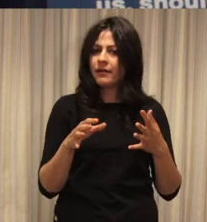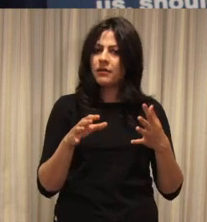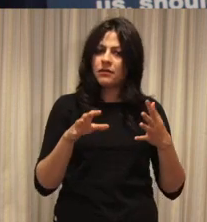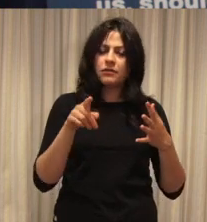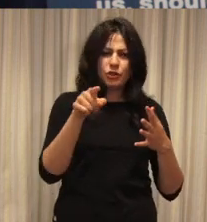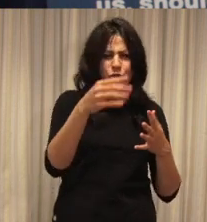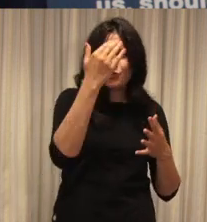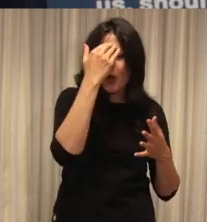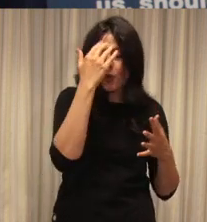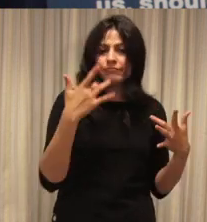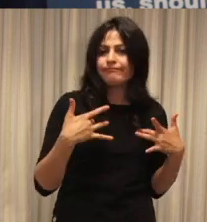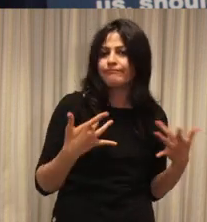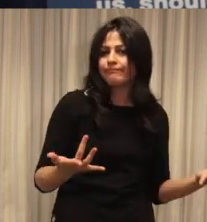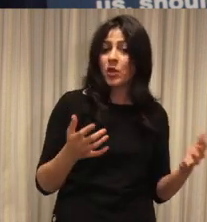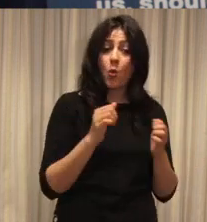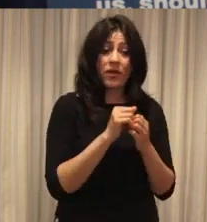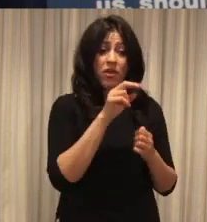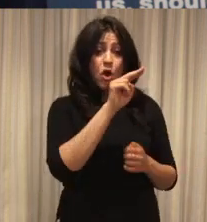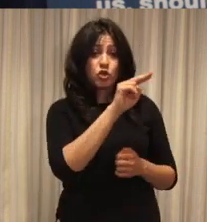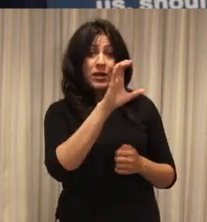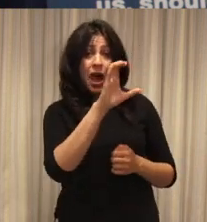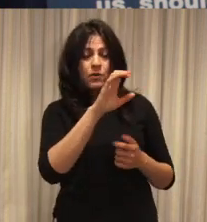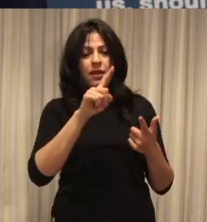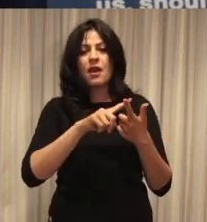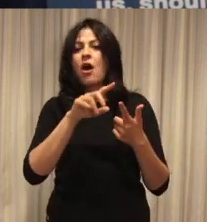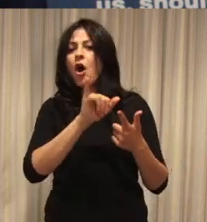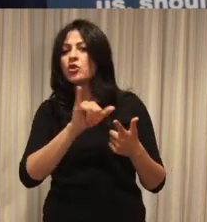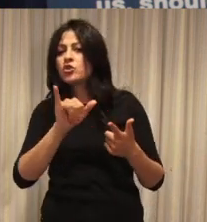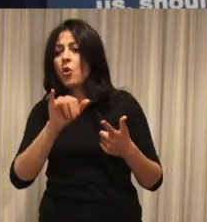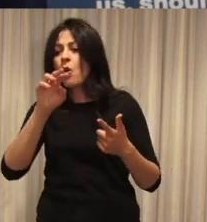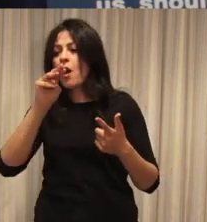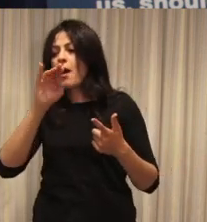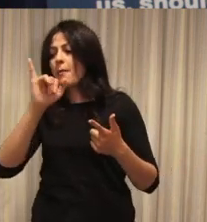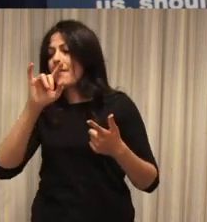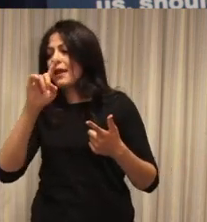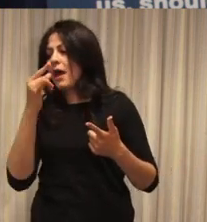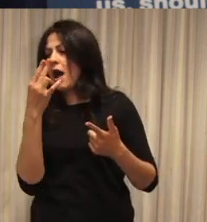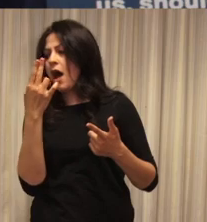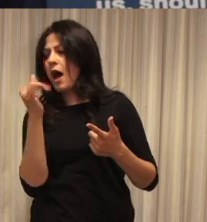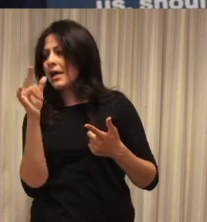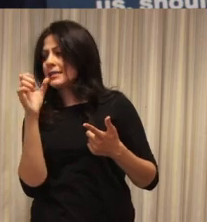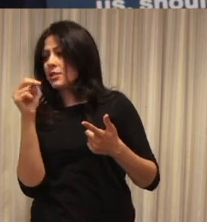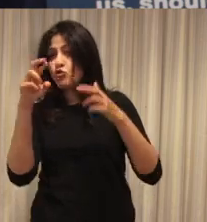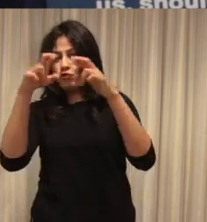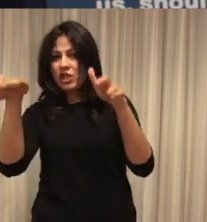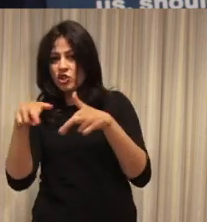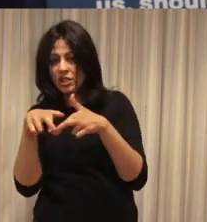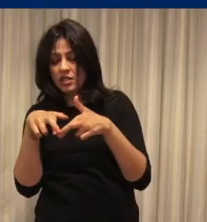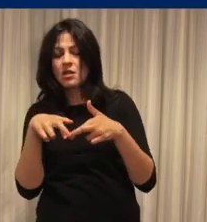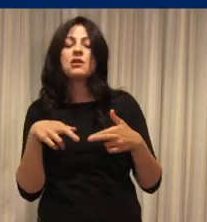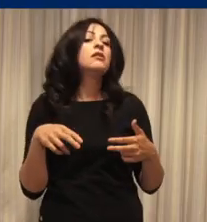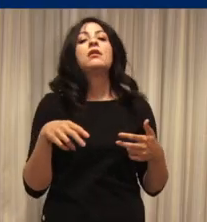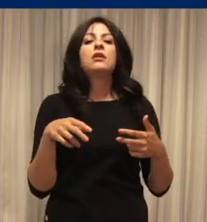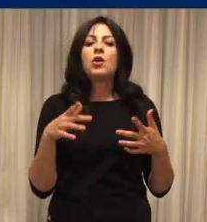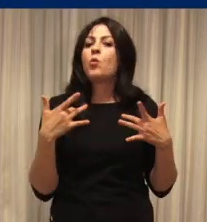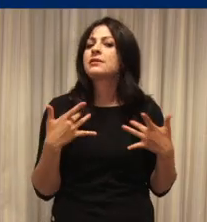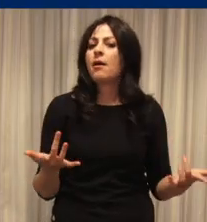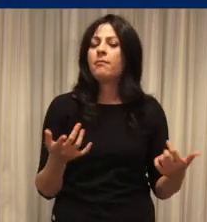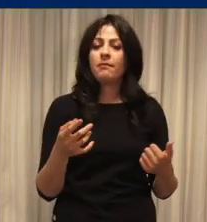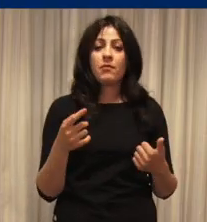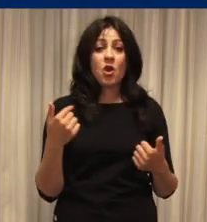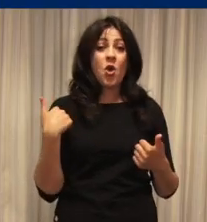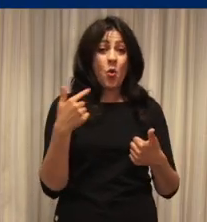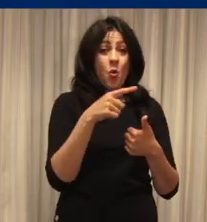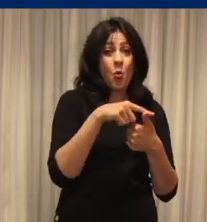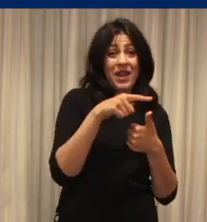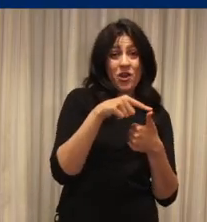explicit in terms of where Ulster County and the region, both Ulster County and the Mid-Hudson region, which we are a